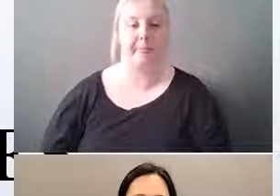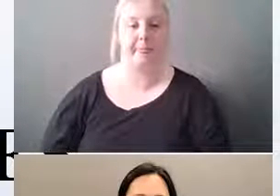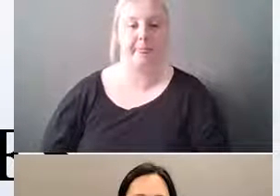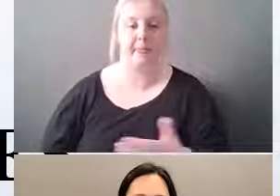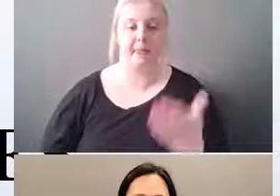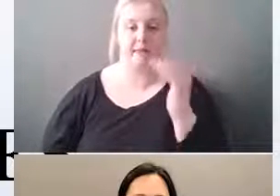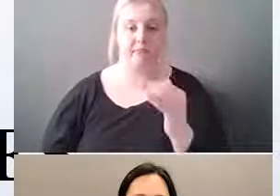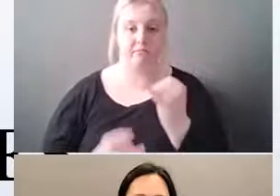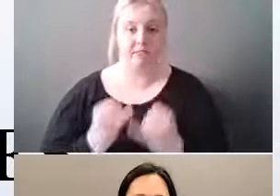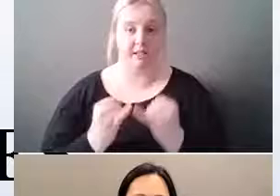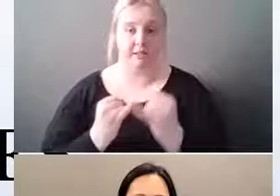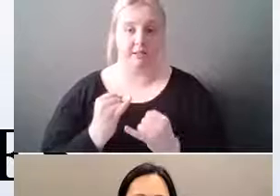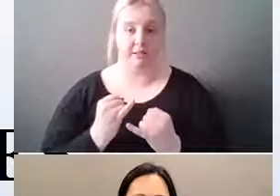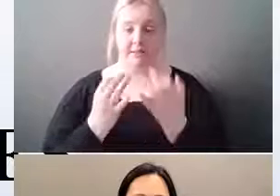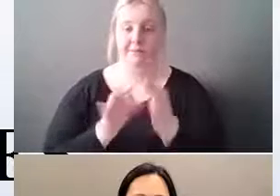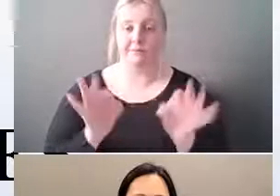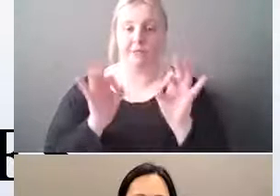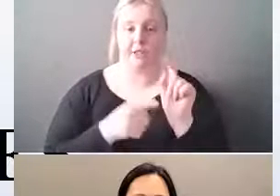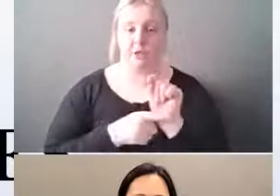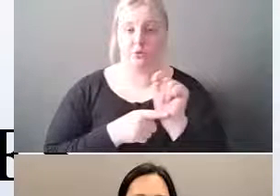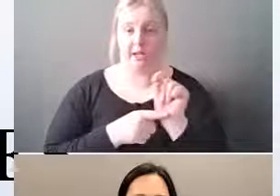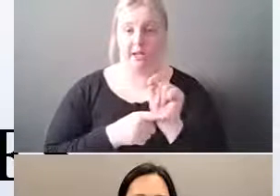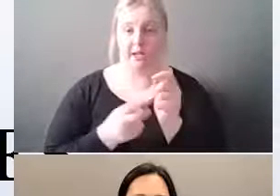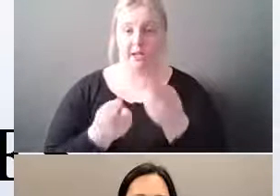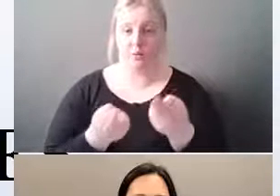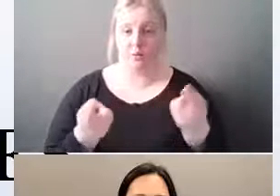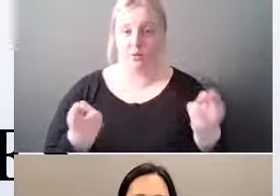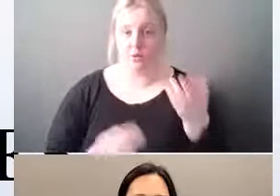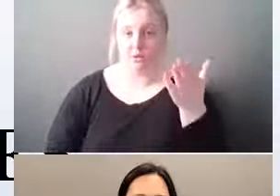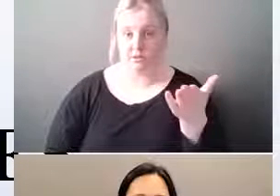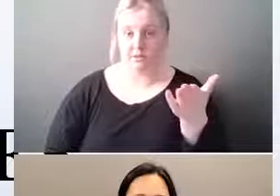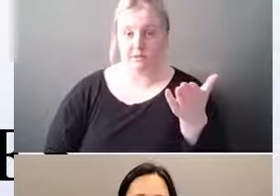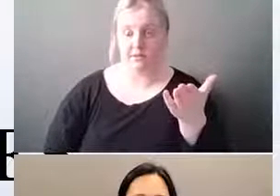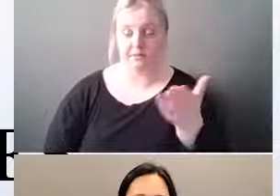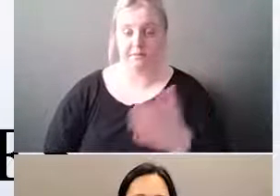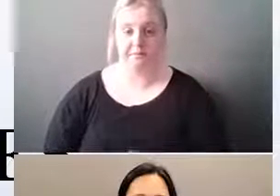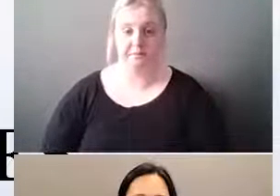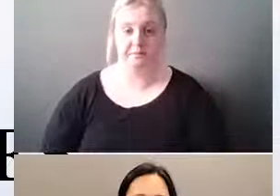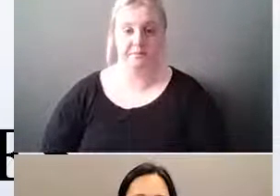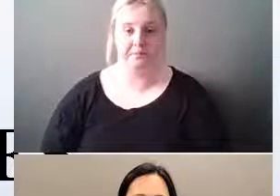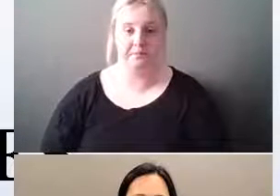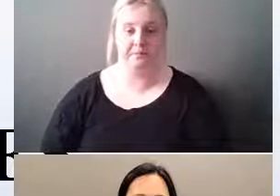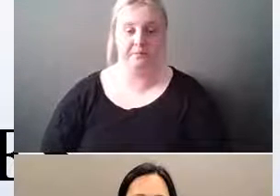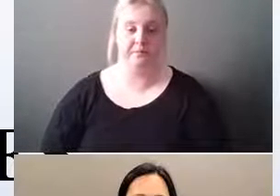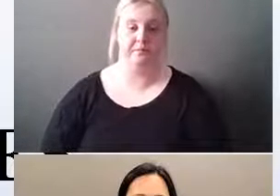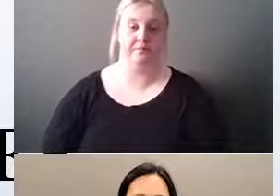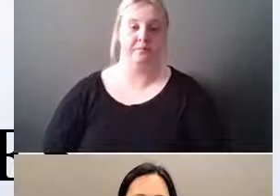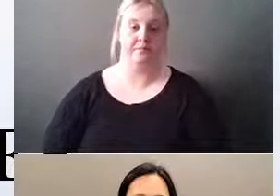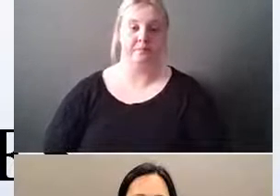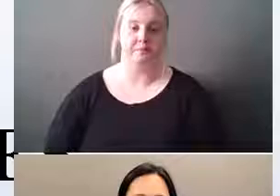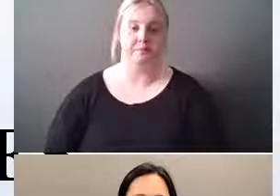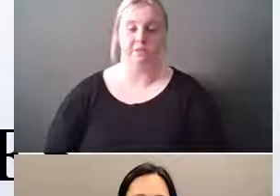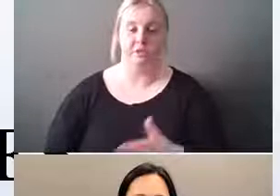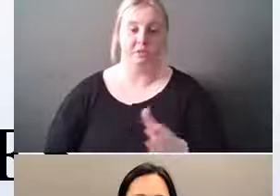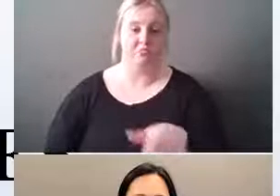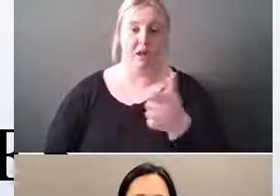Finally, free training resources is the last section of the toolkit. So additional suggested free resources